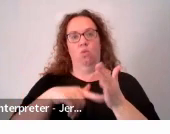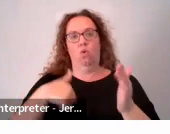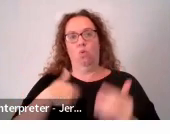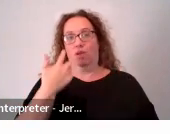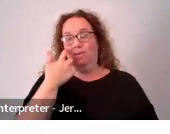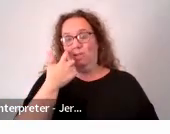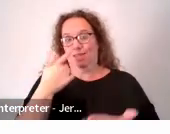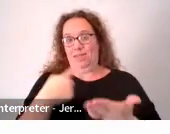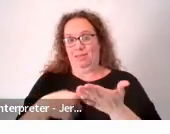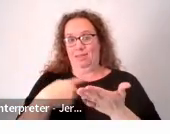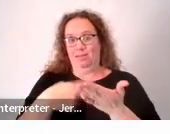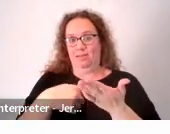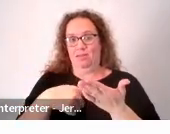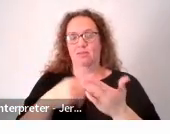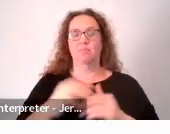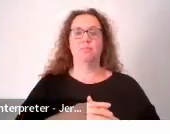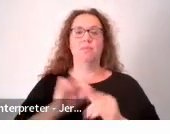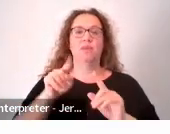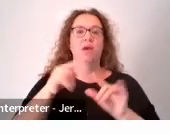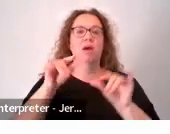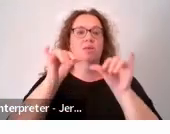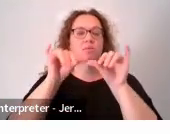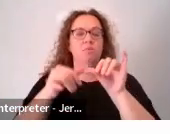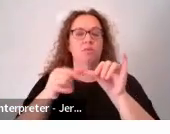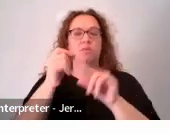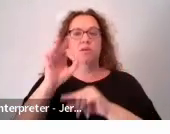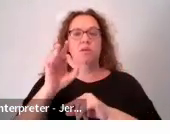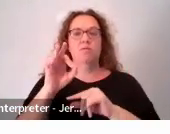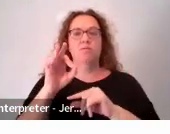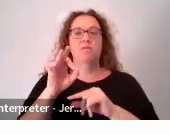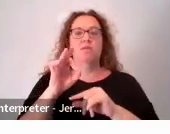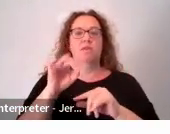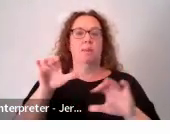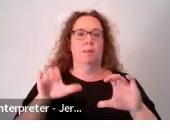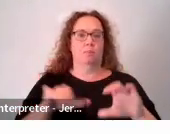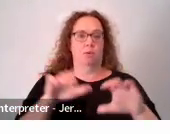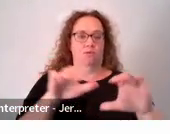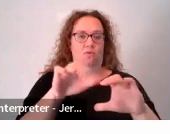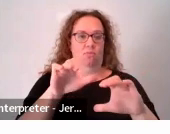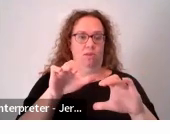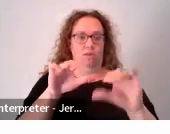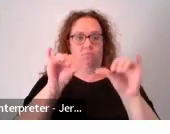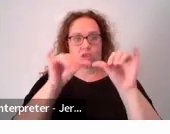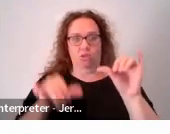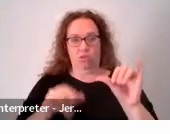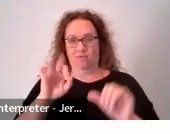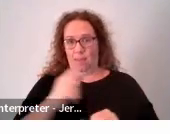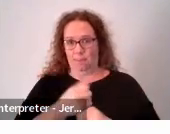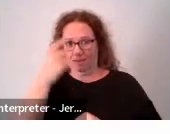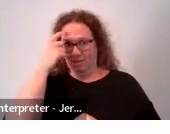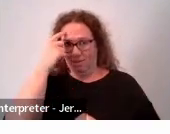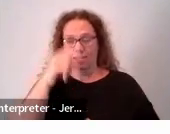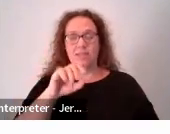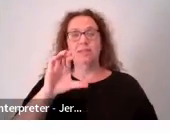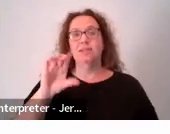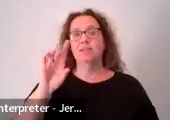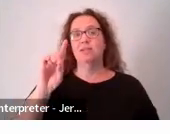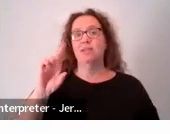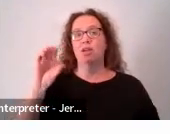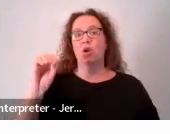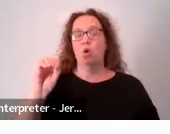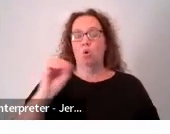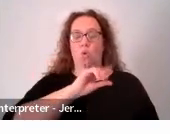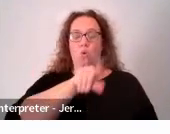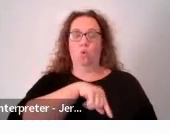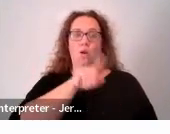about right now in terms of the measuring of the meeting of these performance measures, if that makes sense. So the CDDO quality assurance